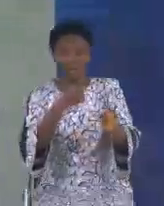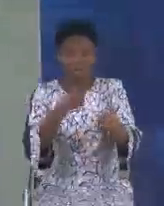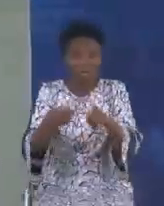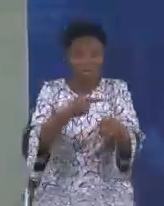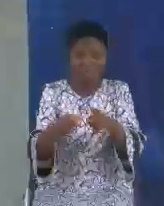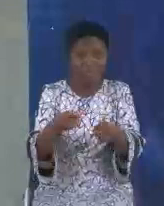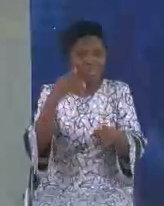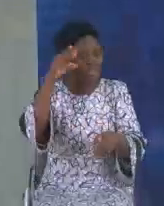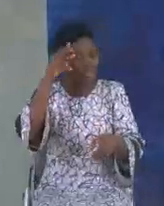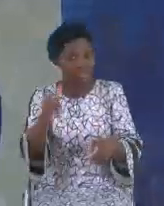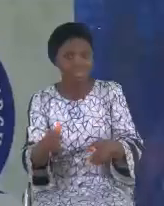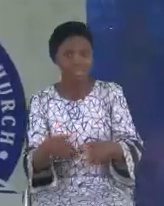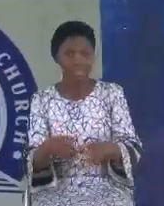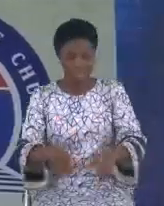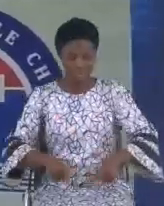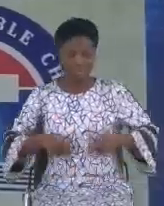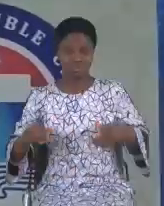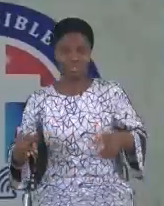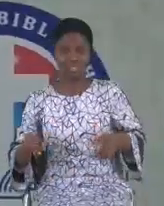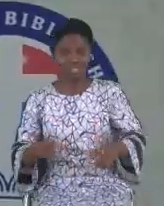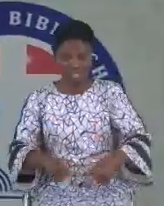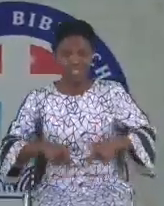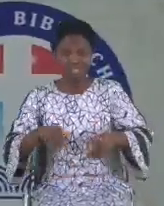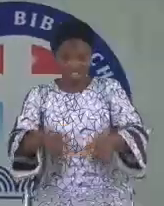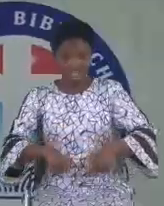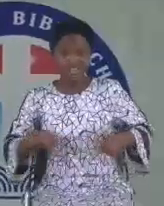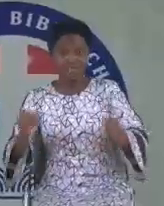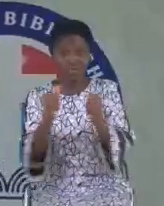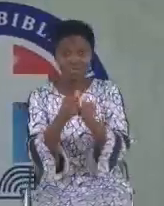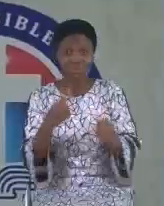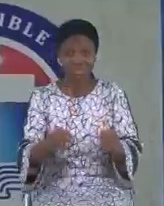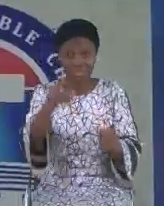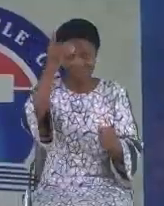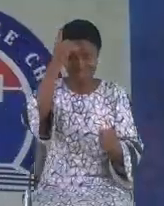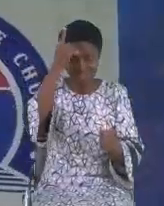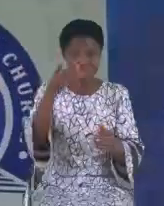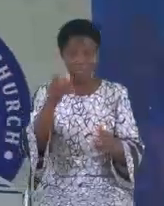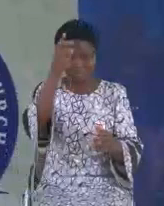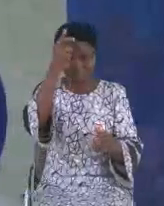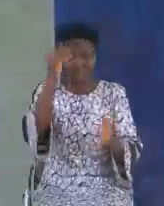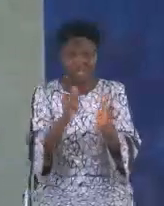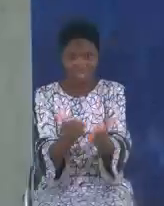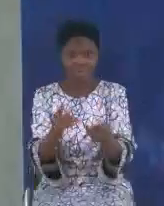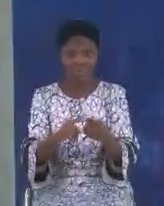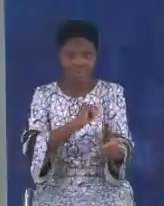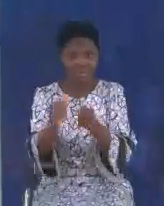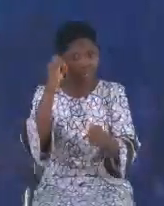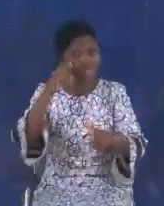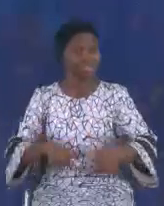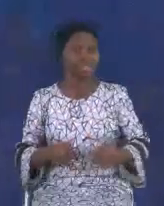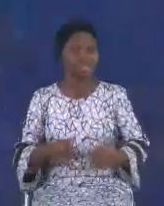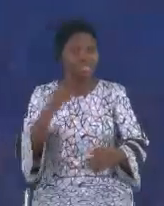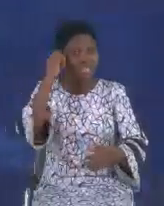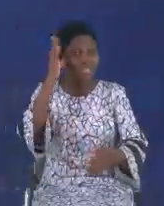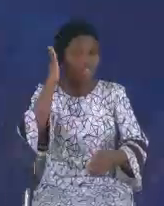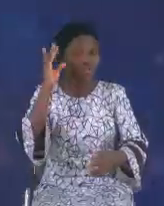and living with the legion that wanted to destroy his life, he would have been ruined. He would have been ruined.